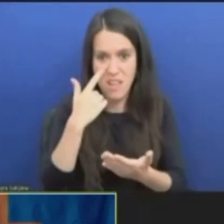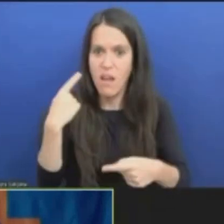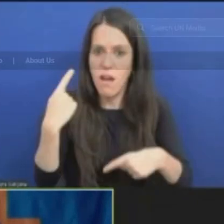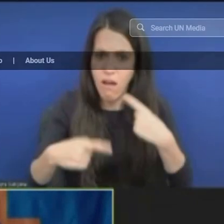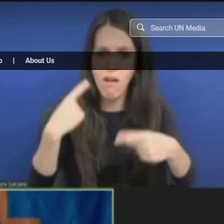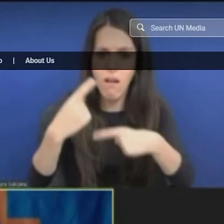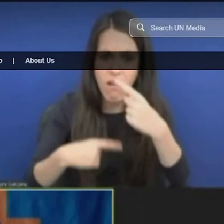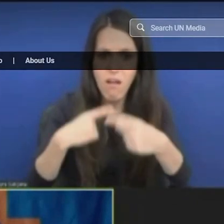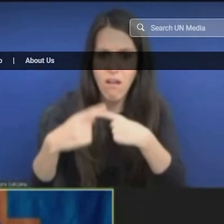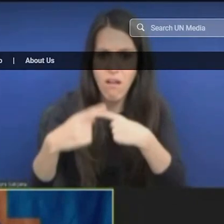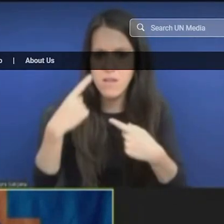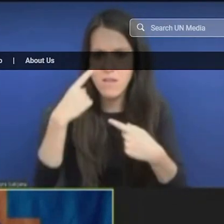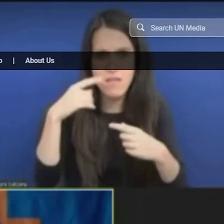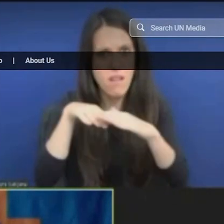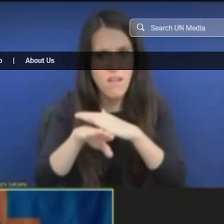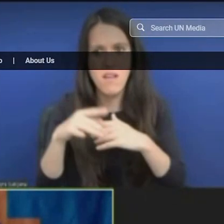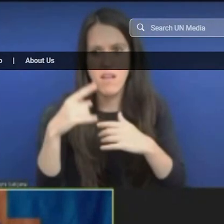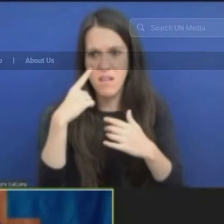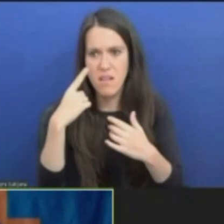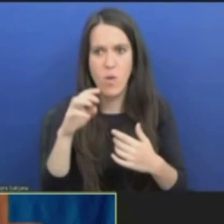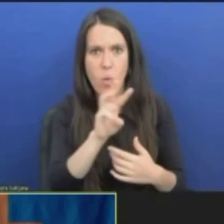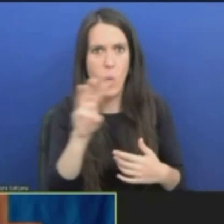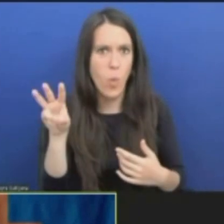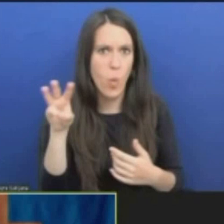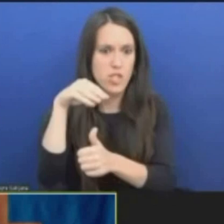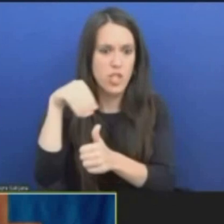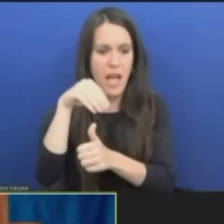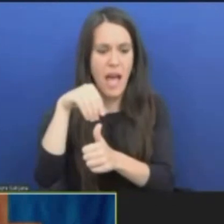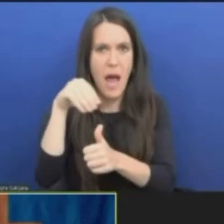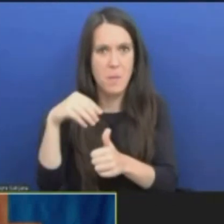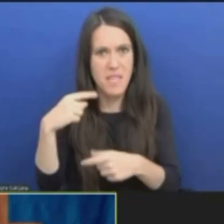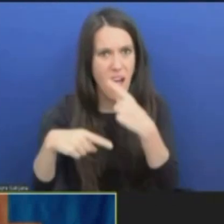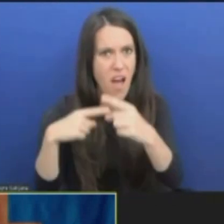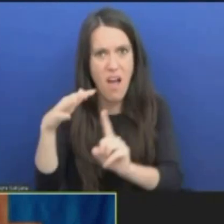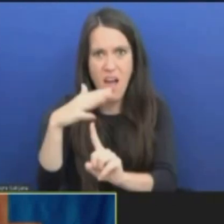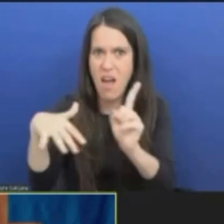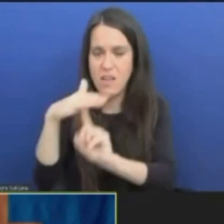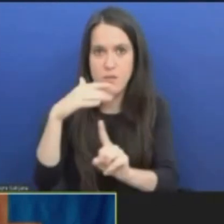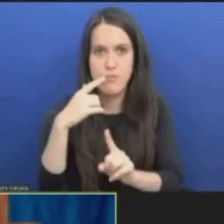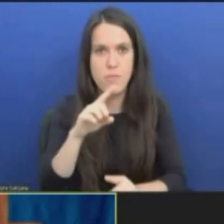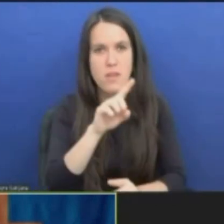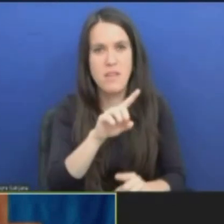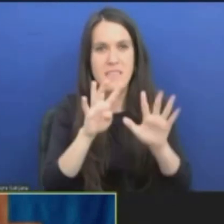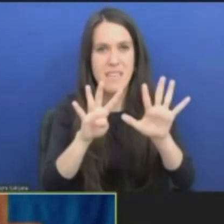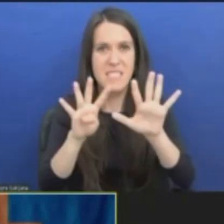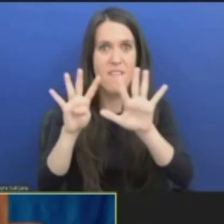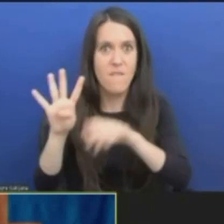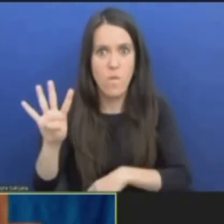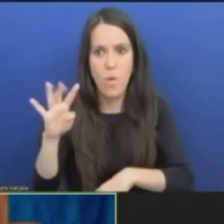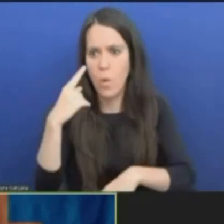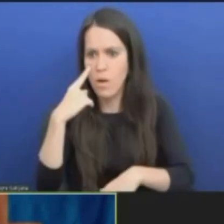international law, and the dismantling of Western Armenia since 1921, organized by the